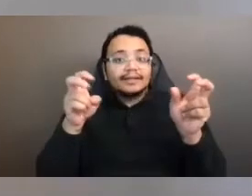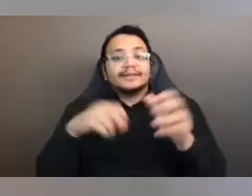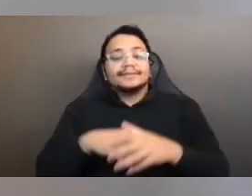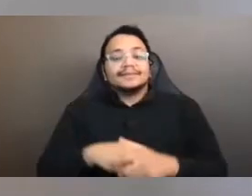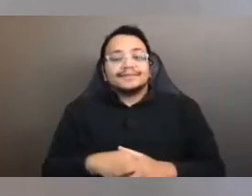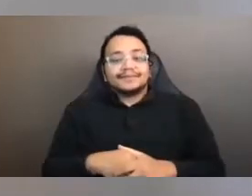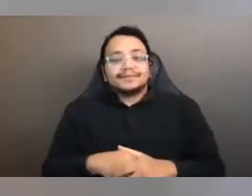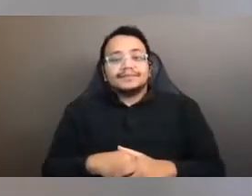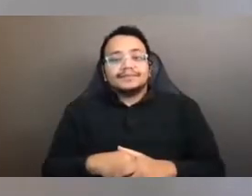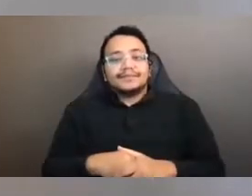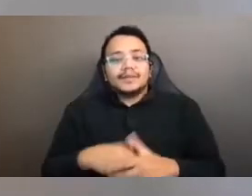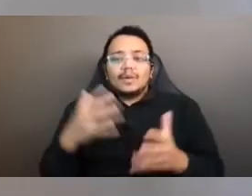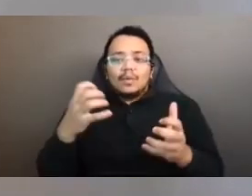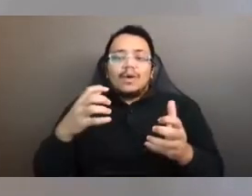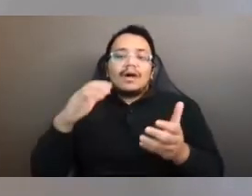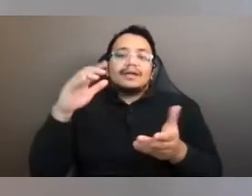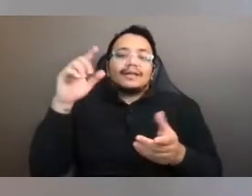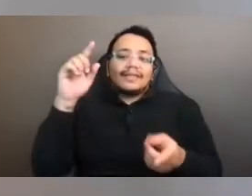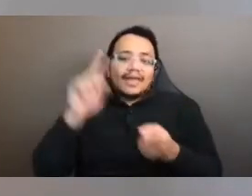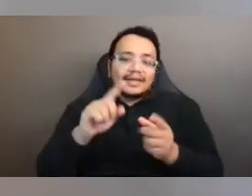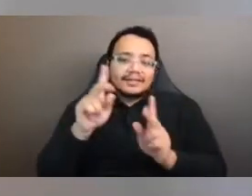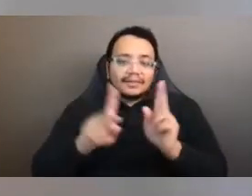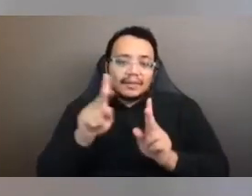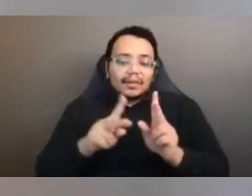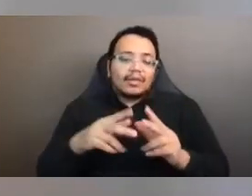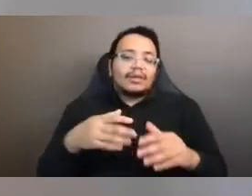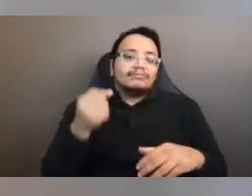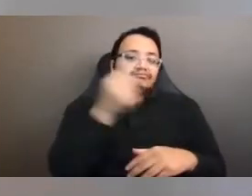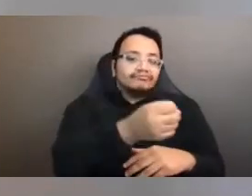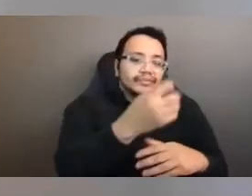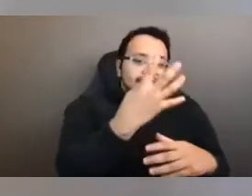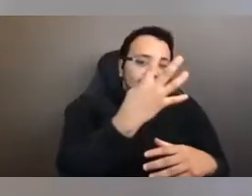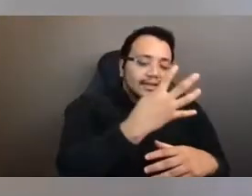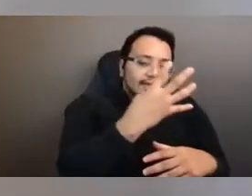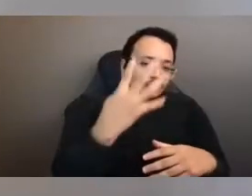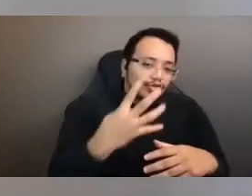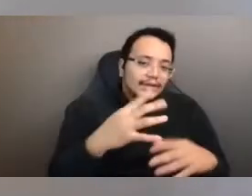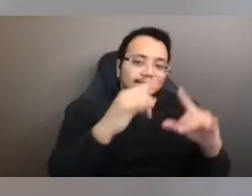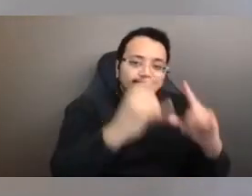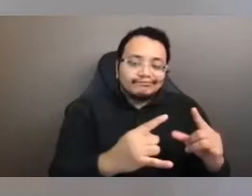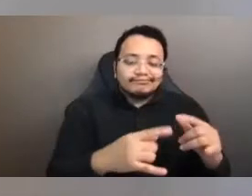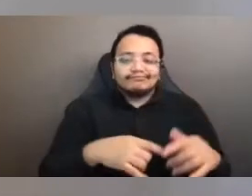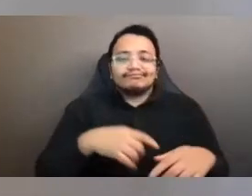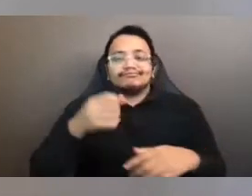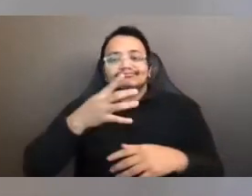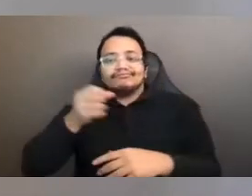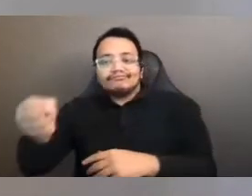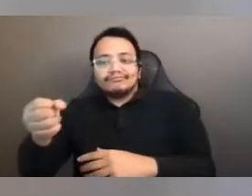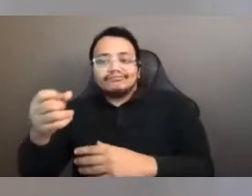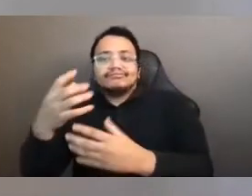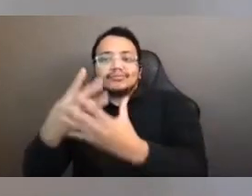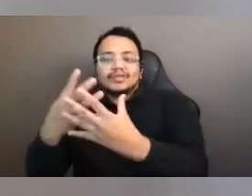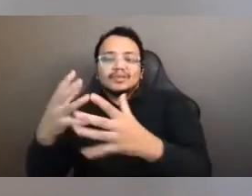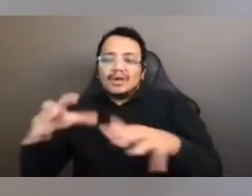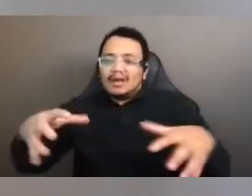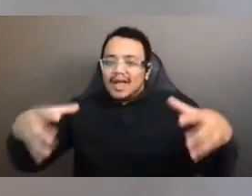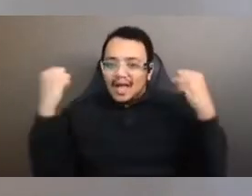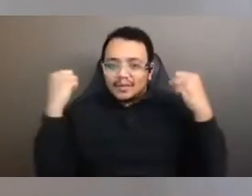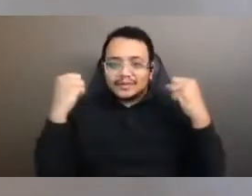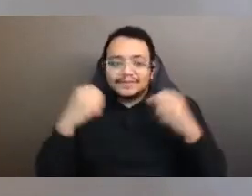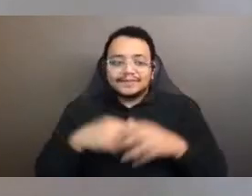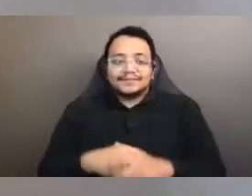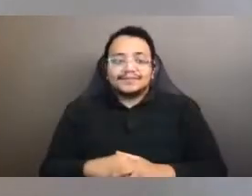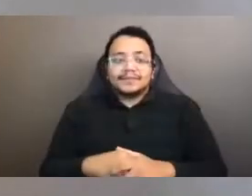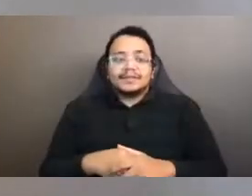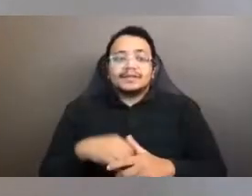and immigration detention, and everyone is treated with dignity, a particular focus for today's convening. Vera has